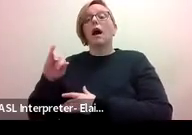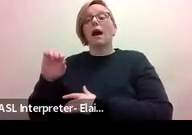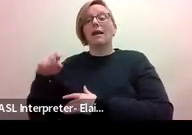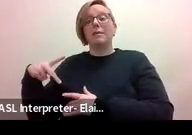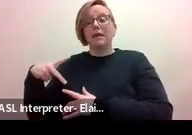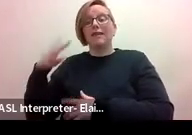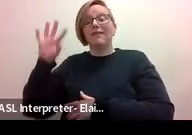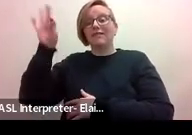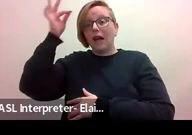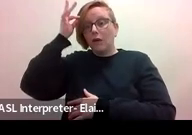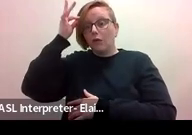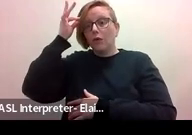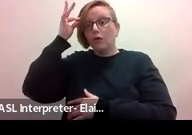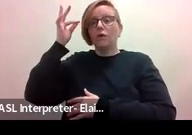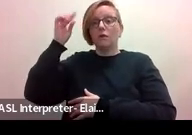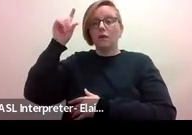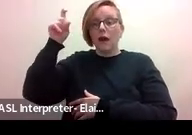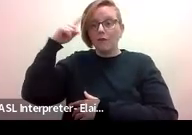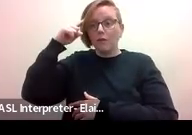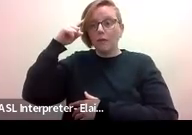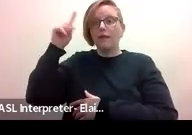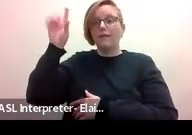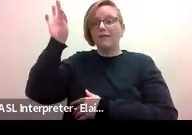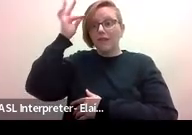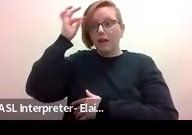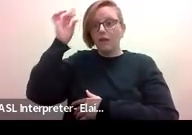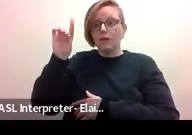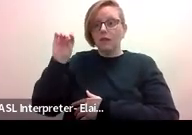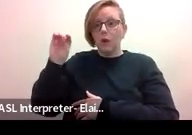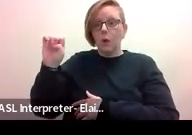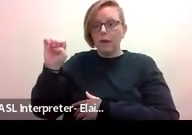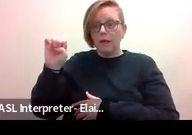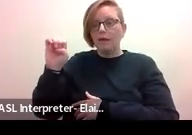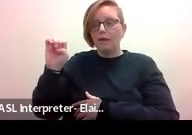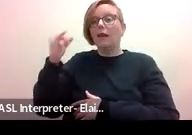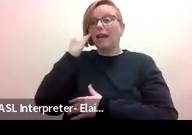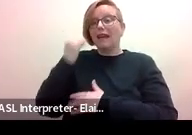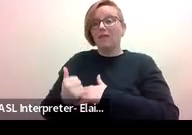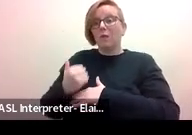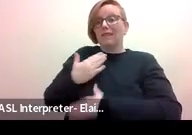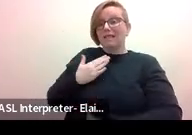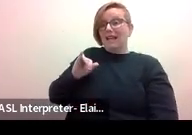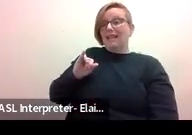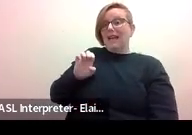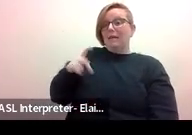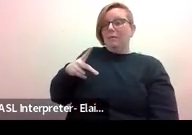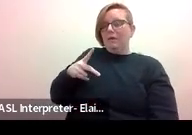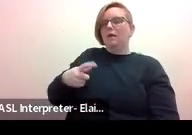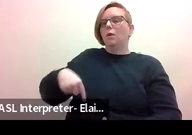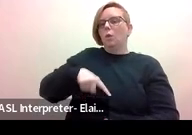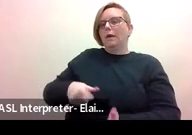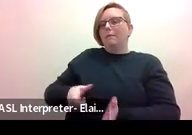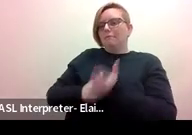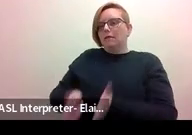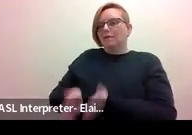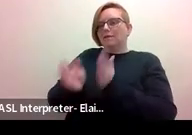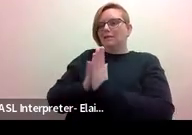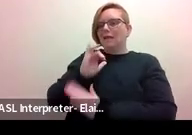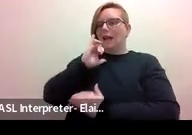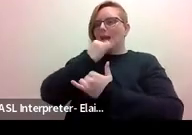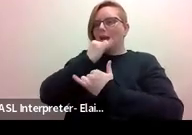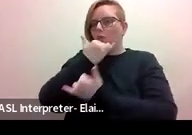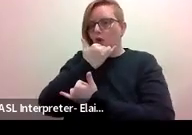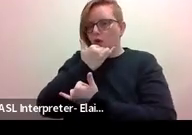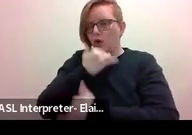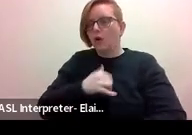us to ask for correction on any errors that are sent to us. So if it comes to us as a